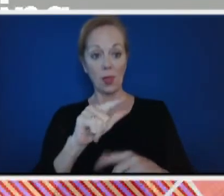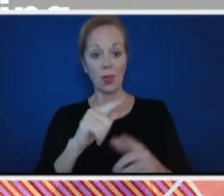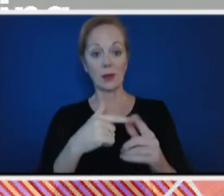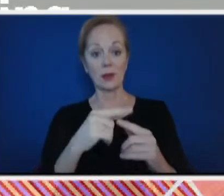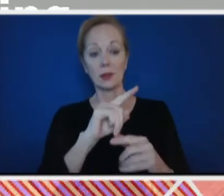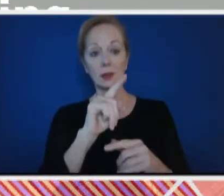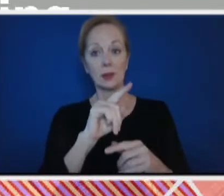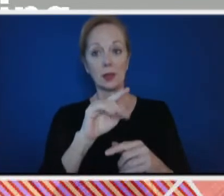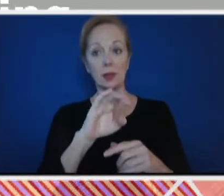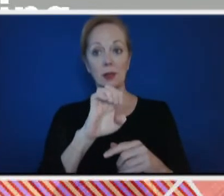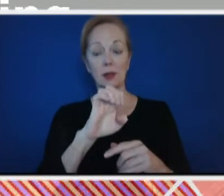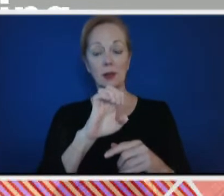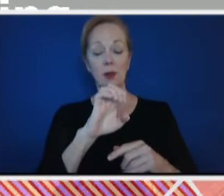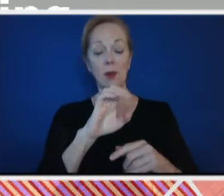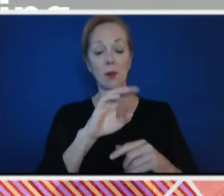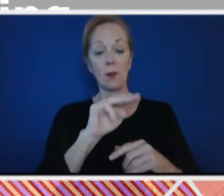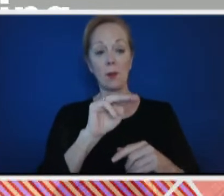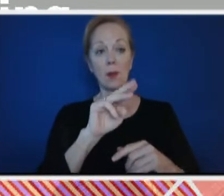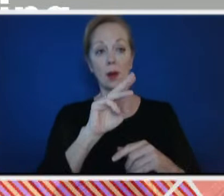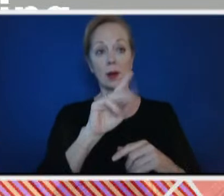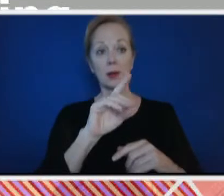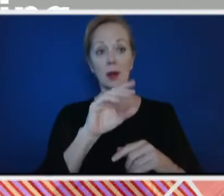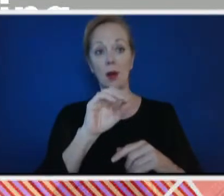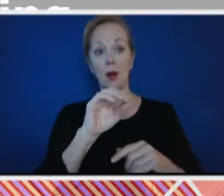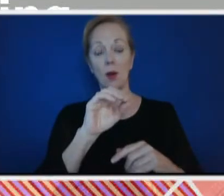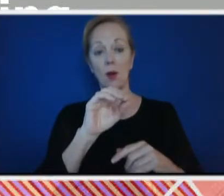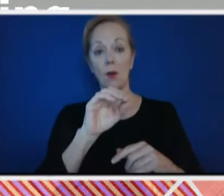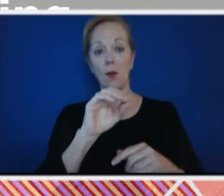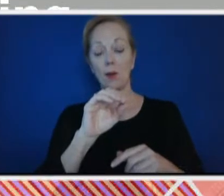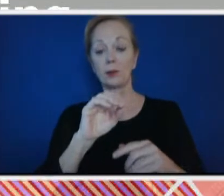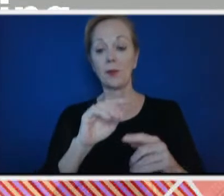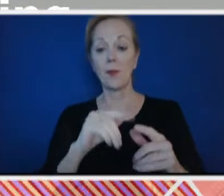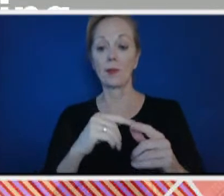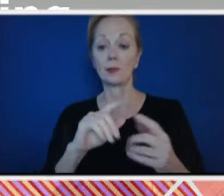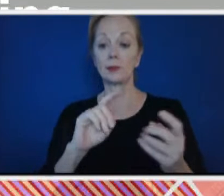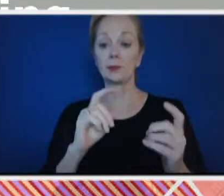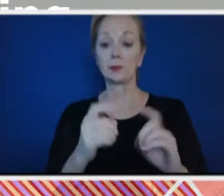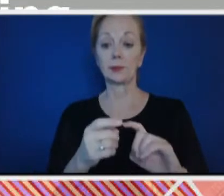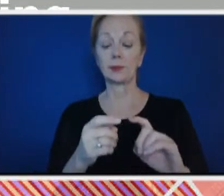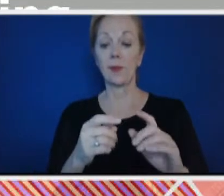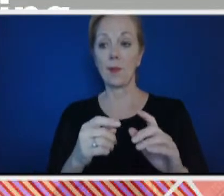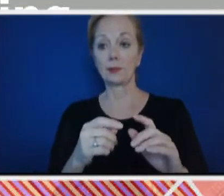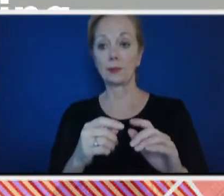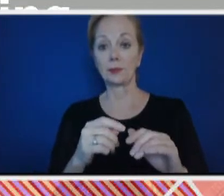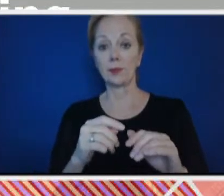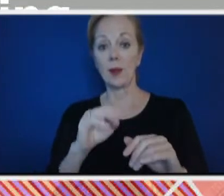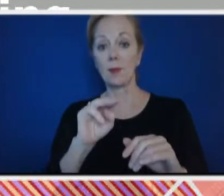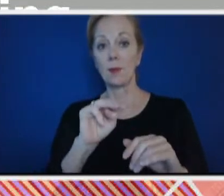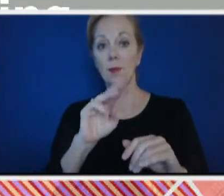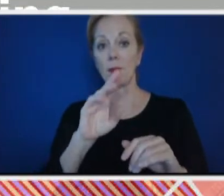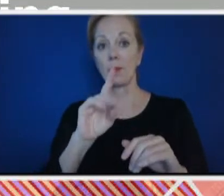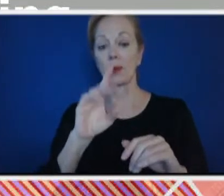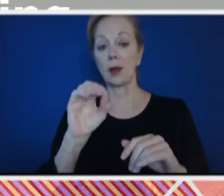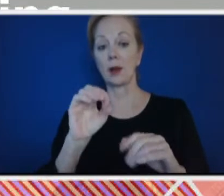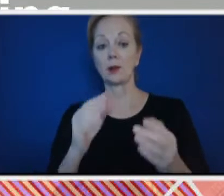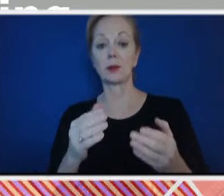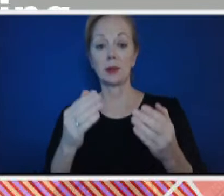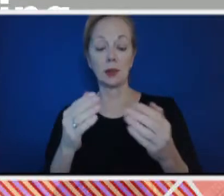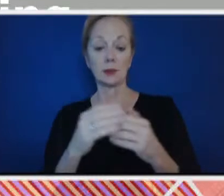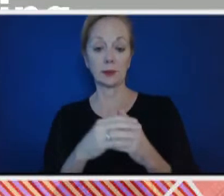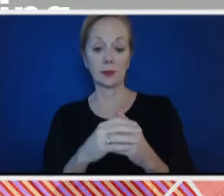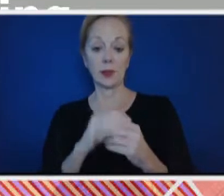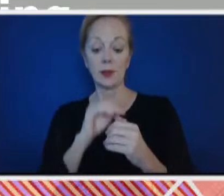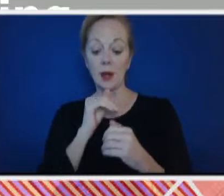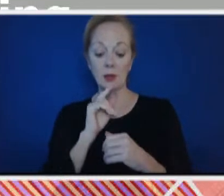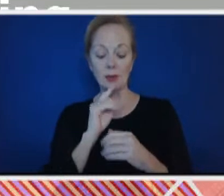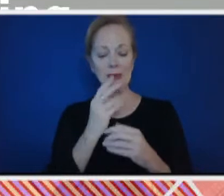O, and the petitioner is requesting a site plan amendment to the originally entitled MUD O that was granted, not sure, several